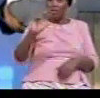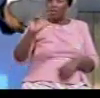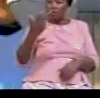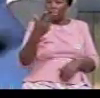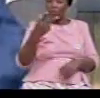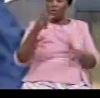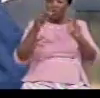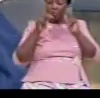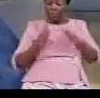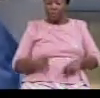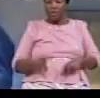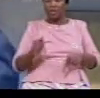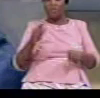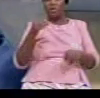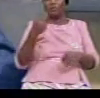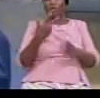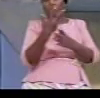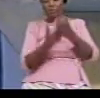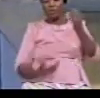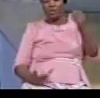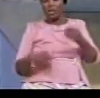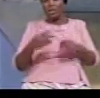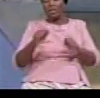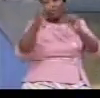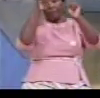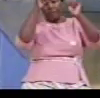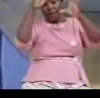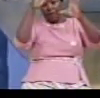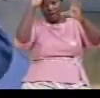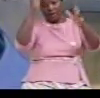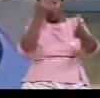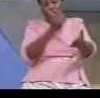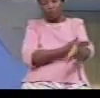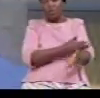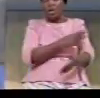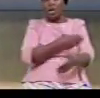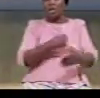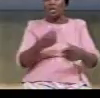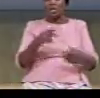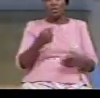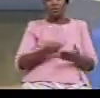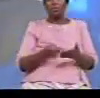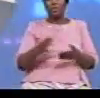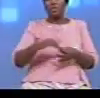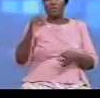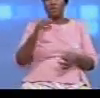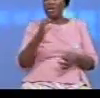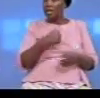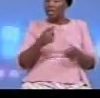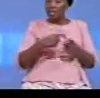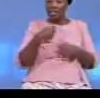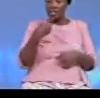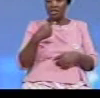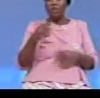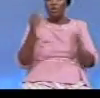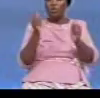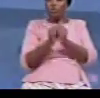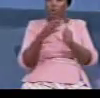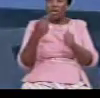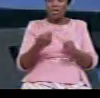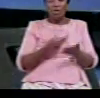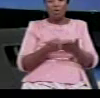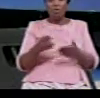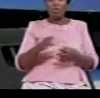the Trinity, the Father, the Son, and then the Holy Spirit. And it says, was the Holy